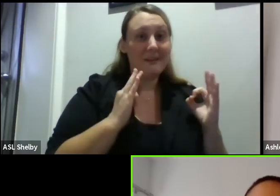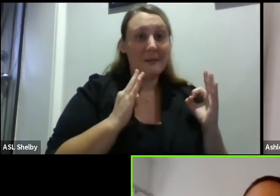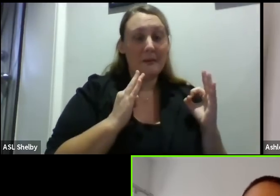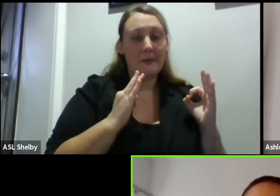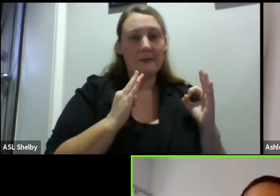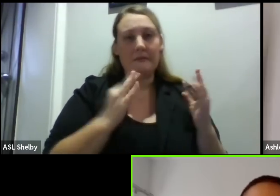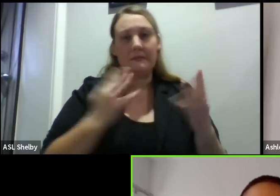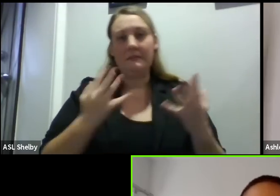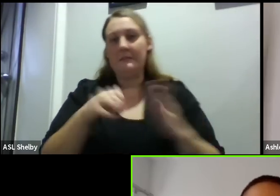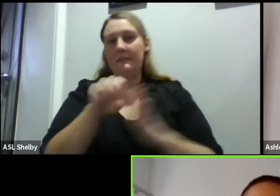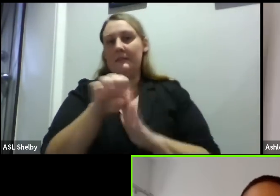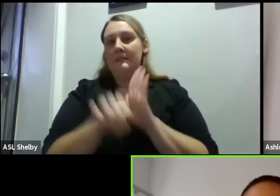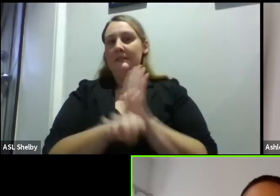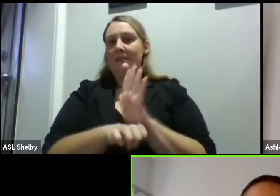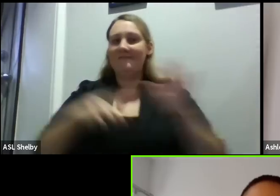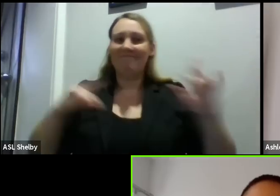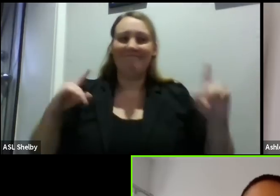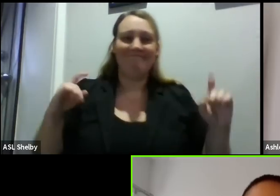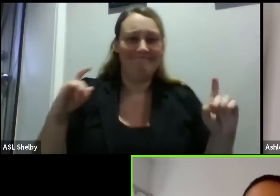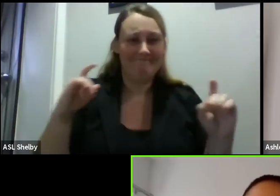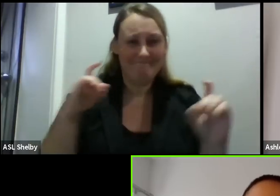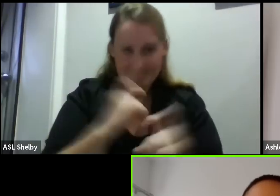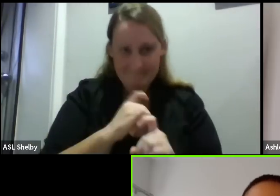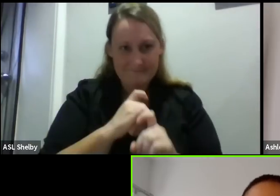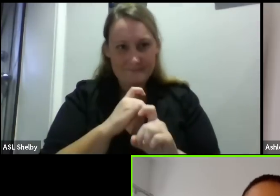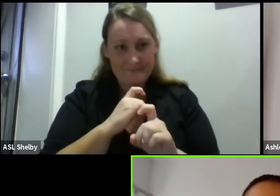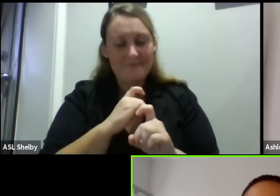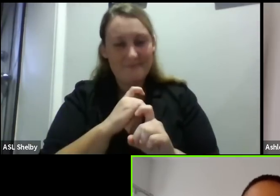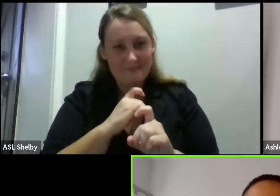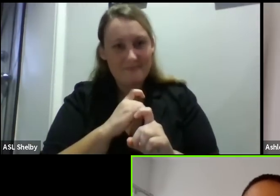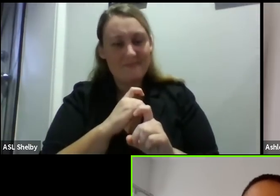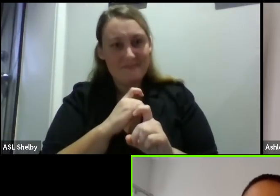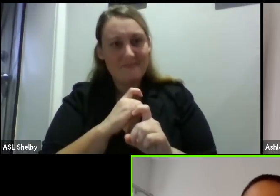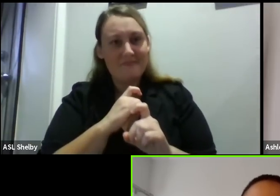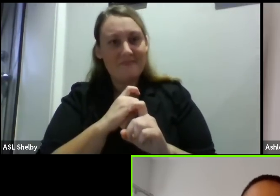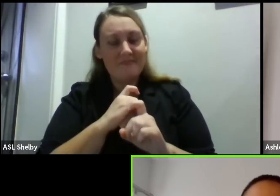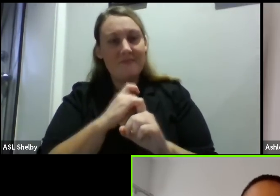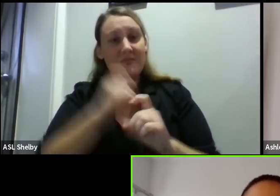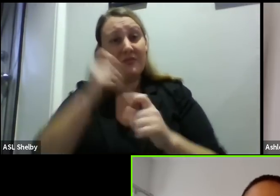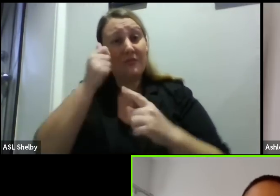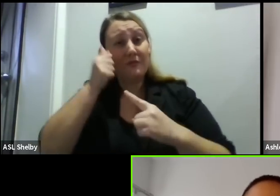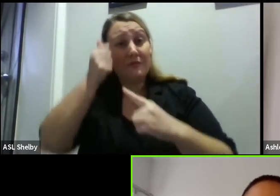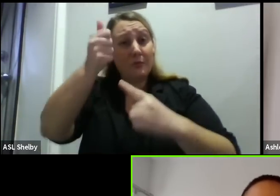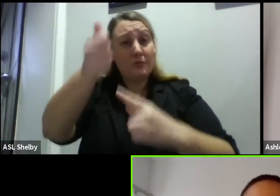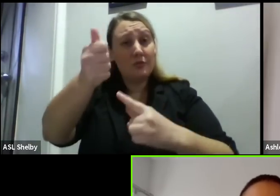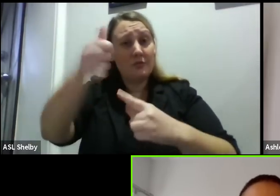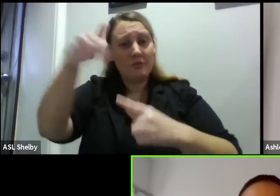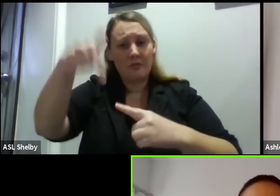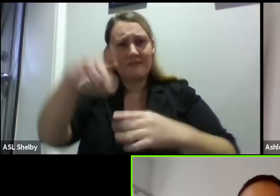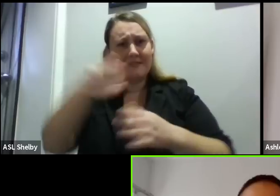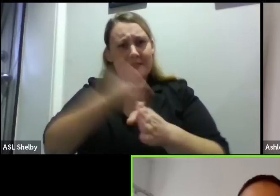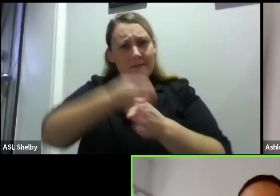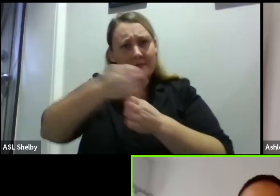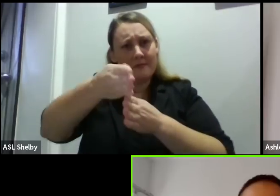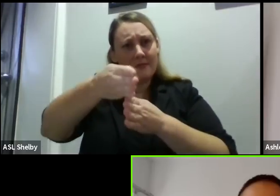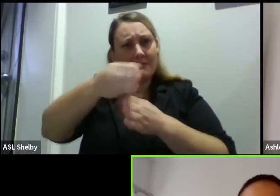Sex work is complicated. The trajectory of decisions is interwoven with status and lack